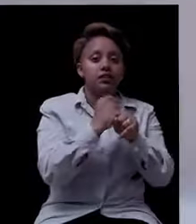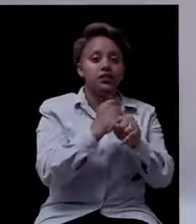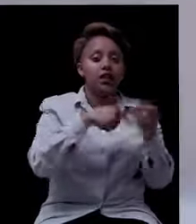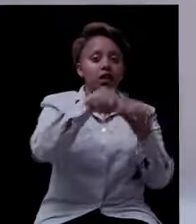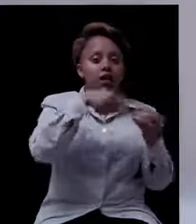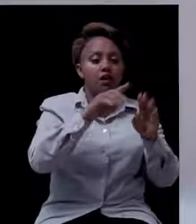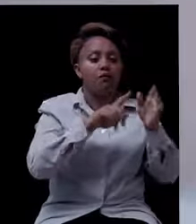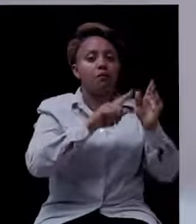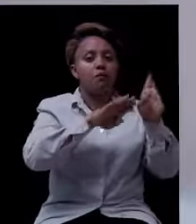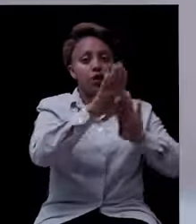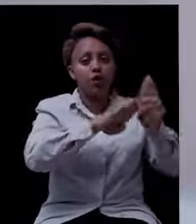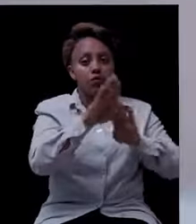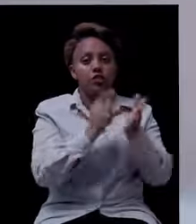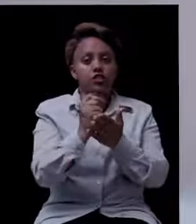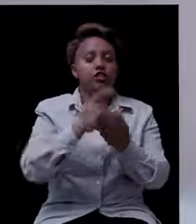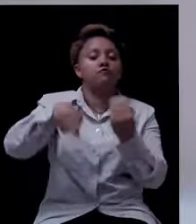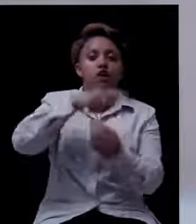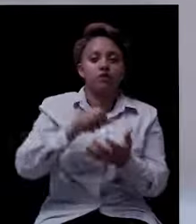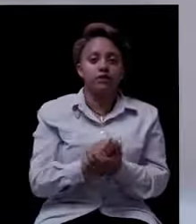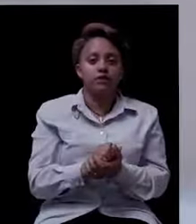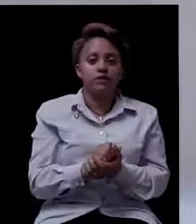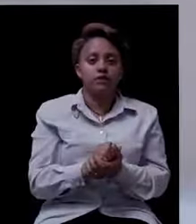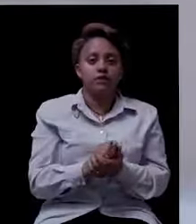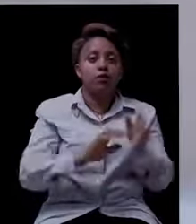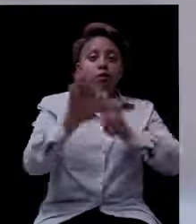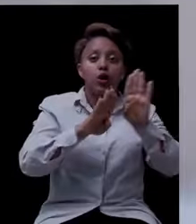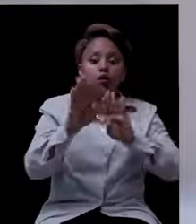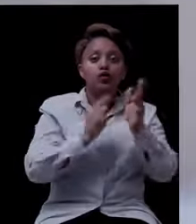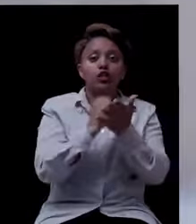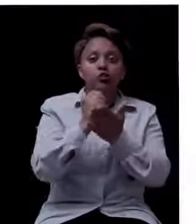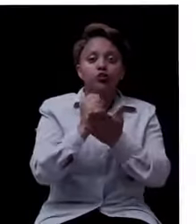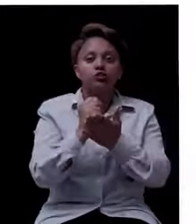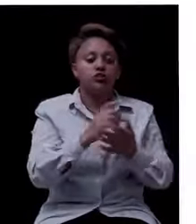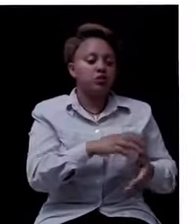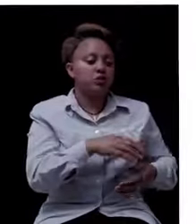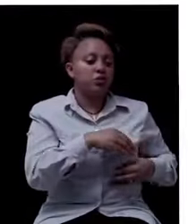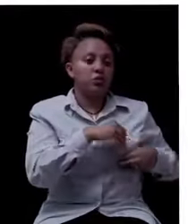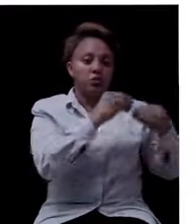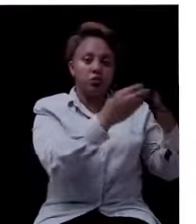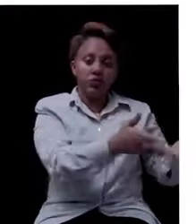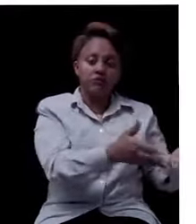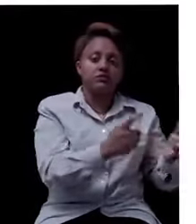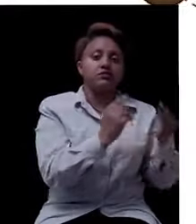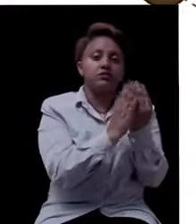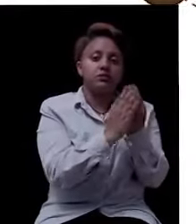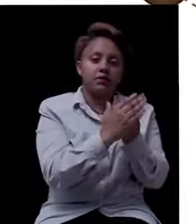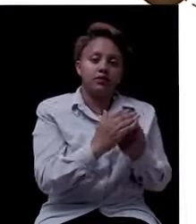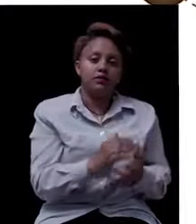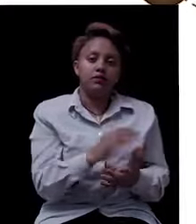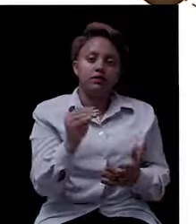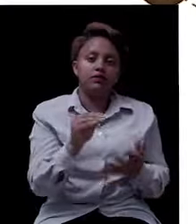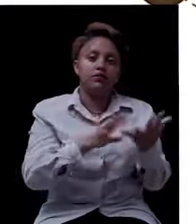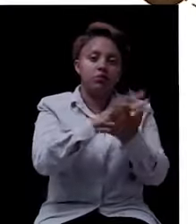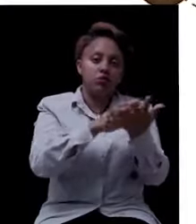application area we are going to discuss in applications of biotechnology is the environment. Biotechnology is used in waste